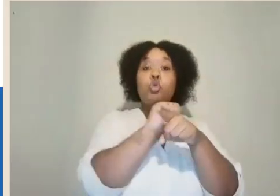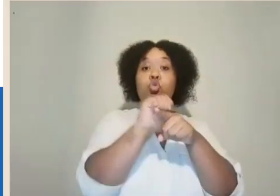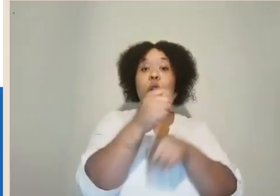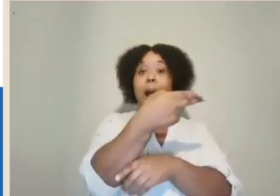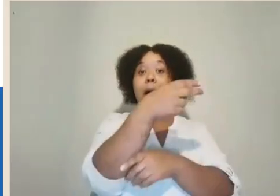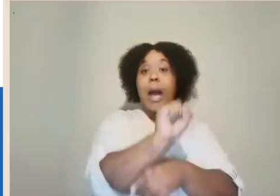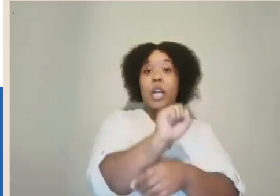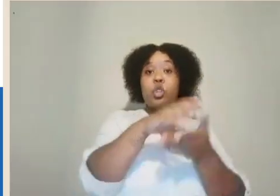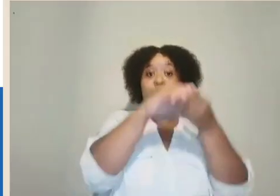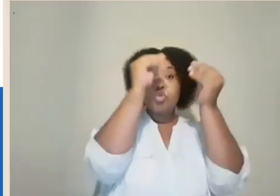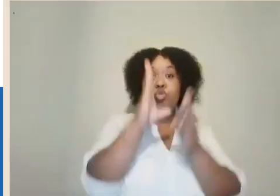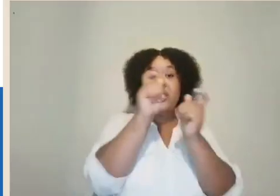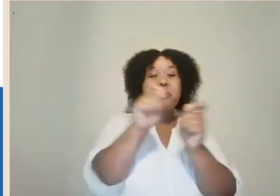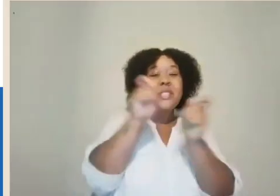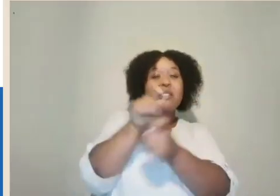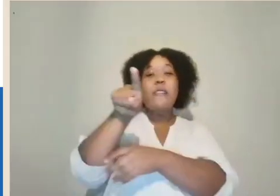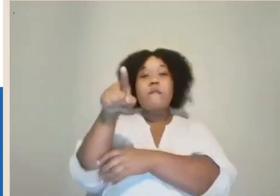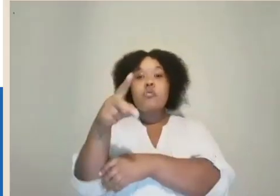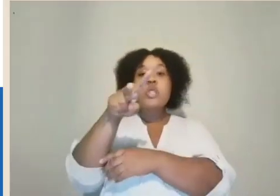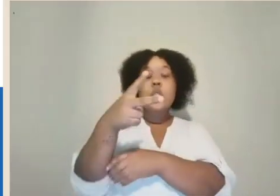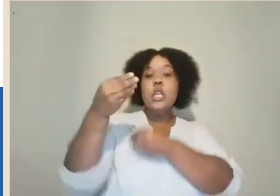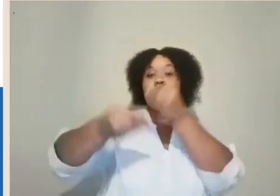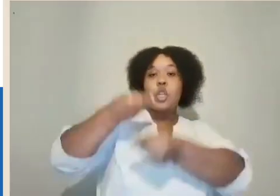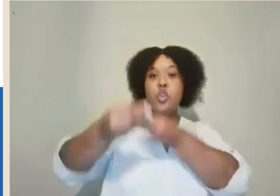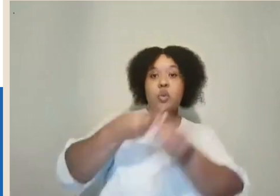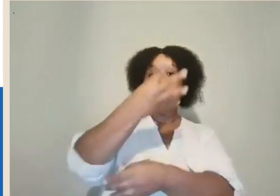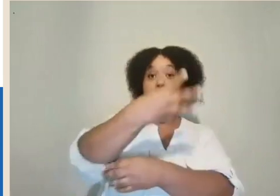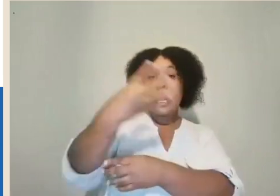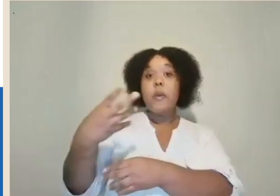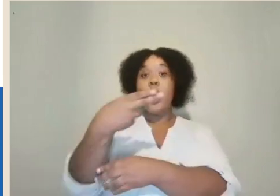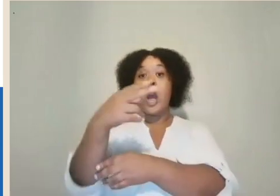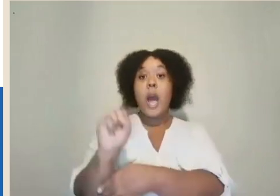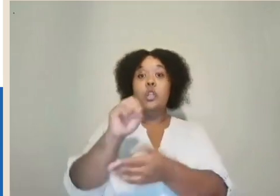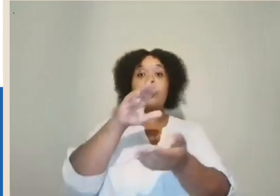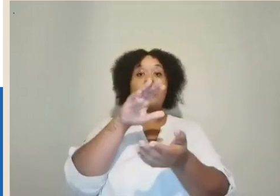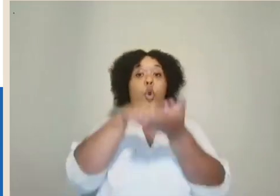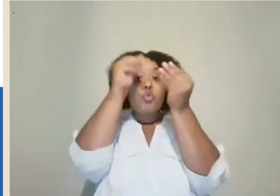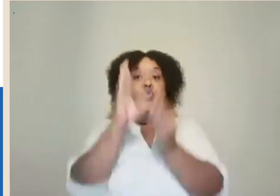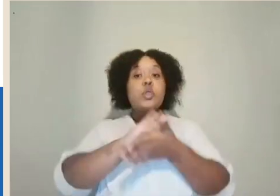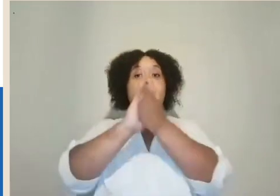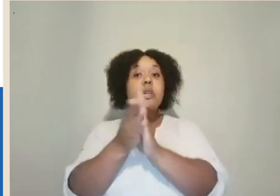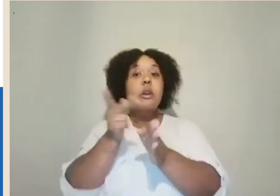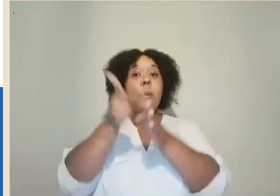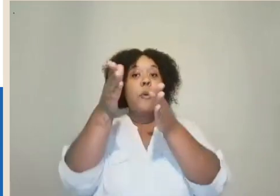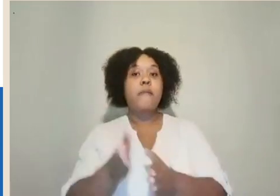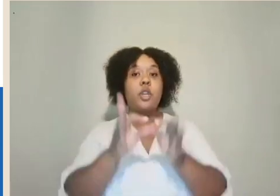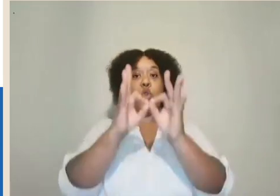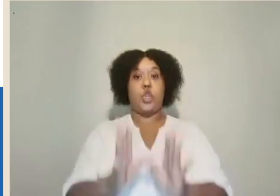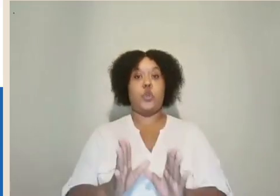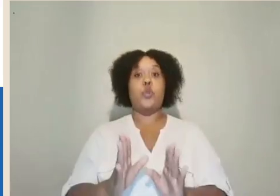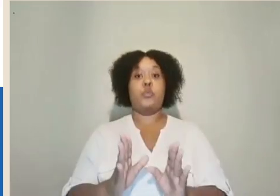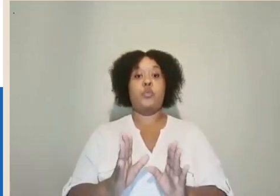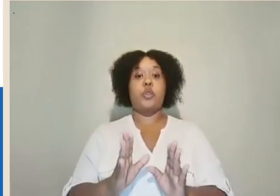students, specifically first and second generation immigrant high school students, to become professional interpreters. Tagline being